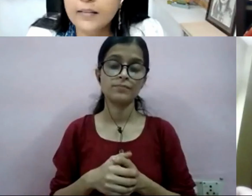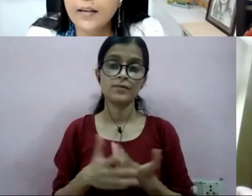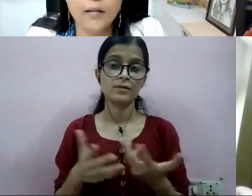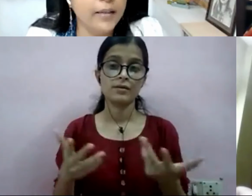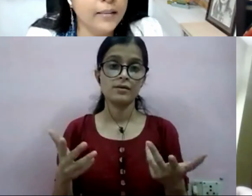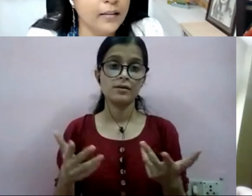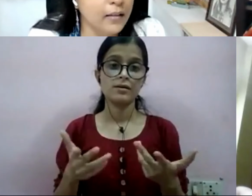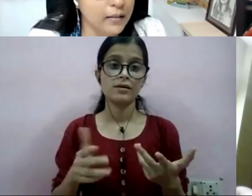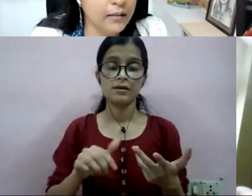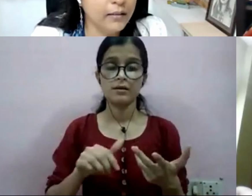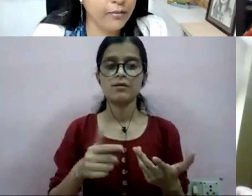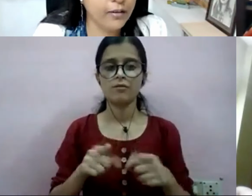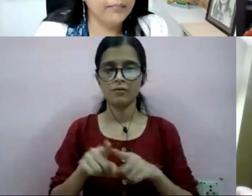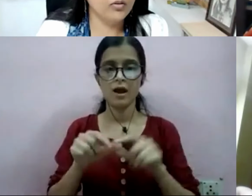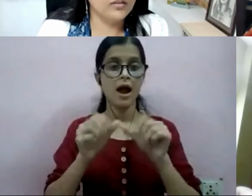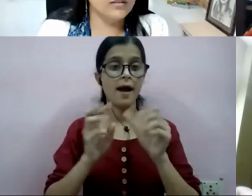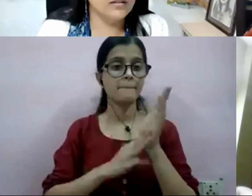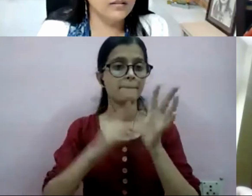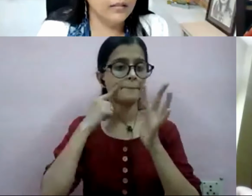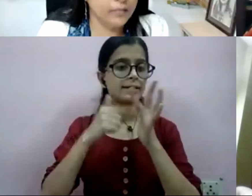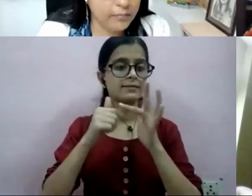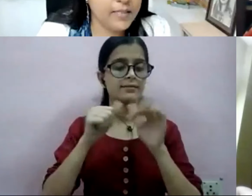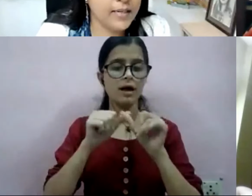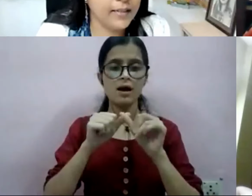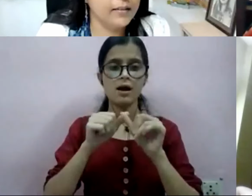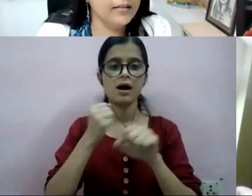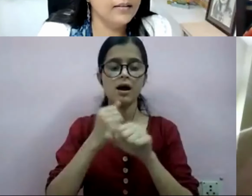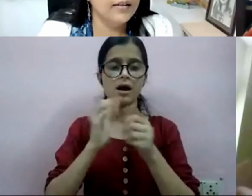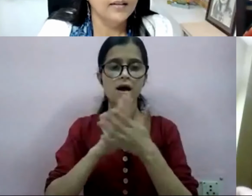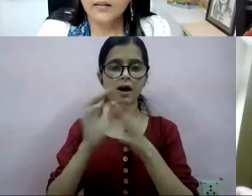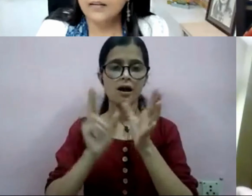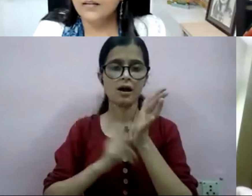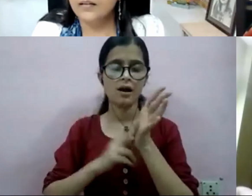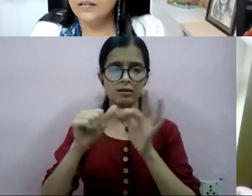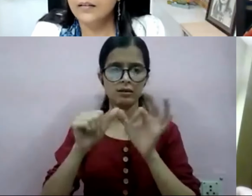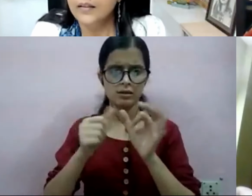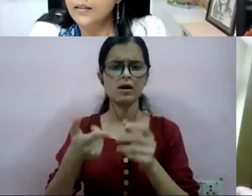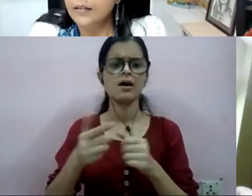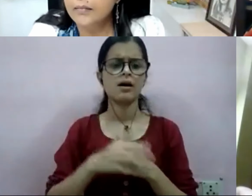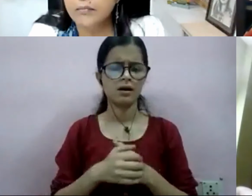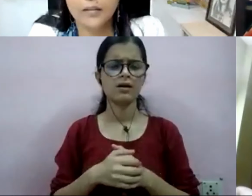other than Amita Dhanda, if I'm not mistaken,